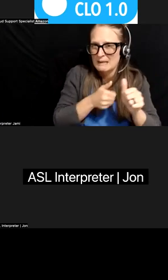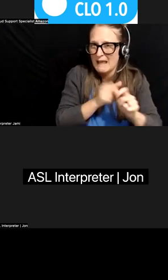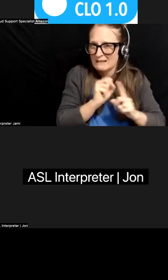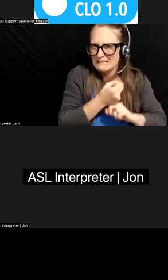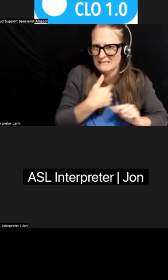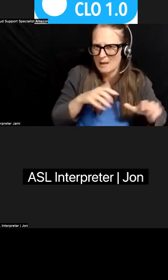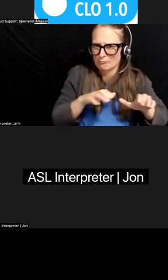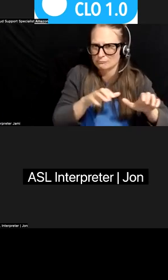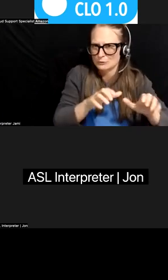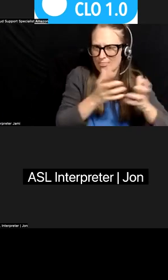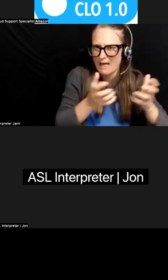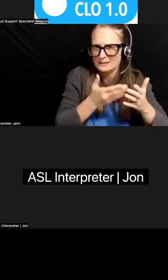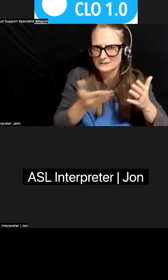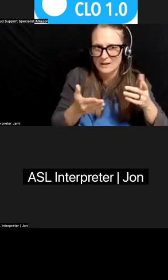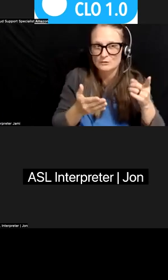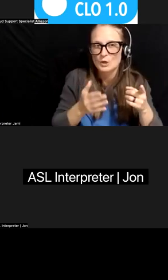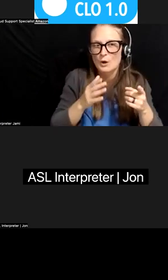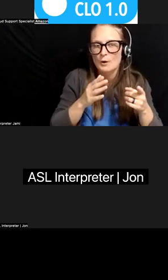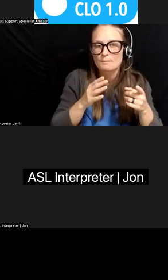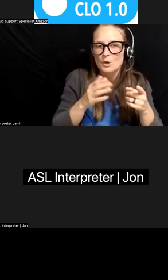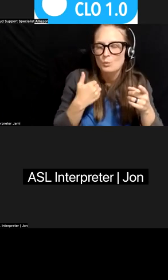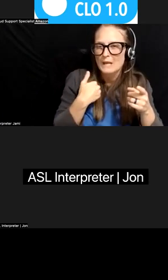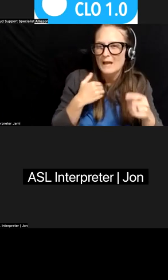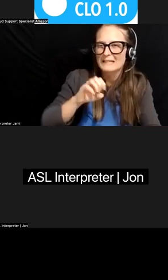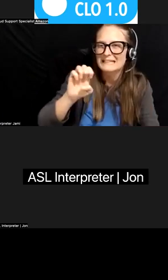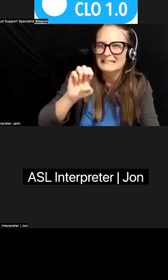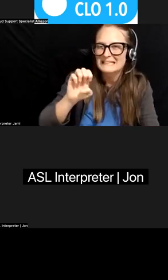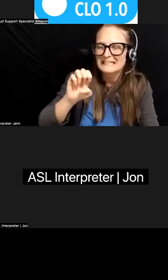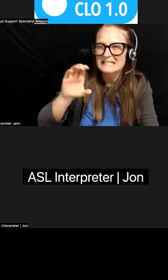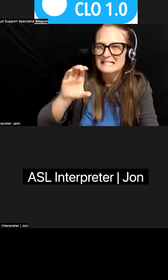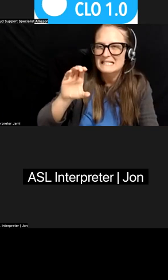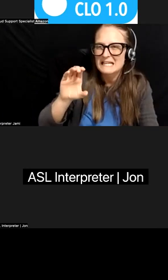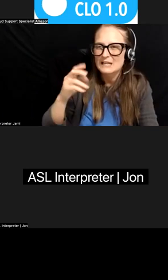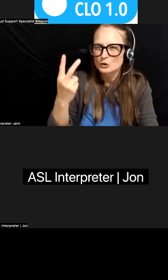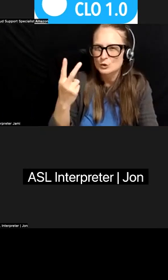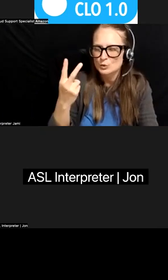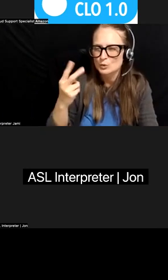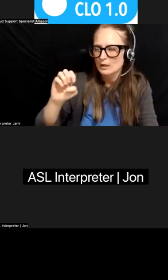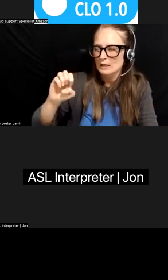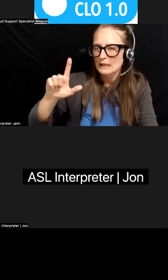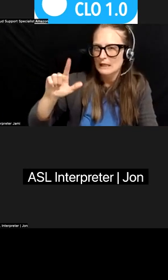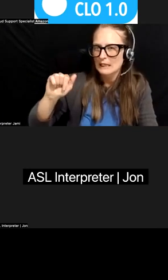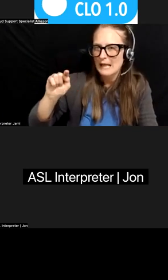one of the services we have is called EC2. This is called the Elastic Compute.